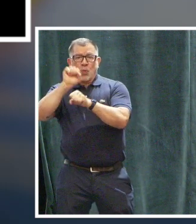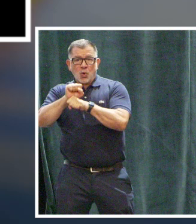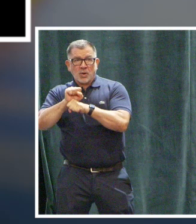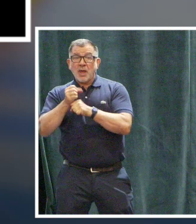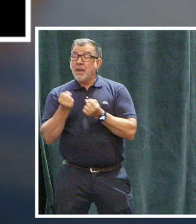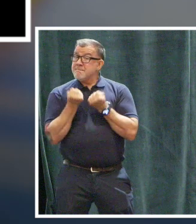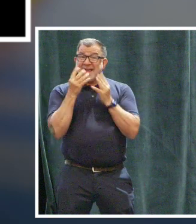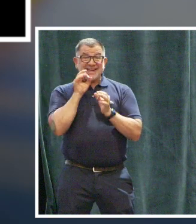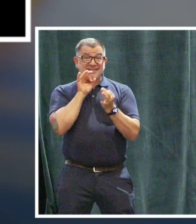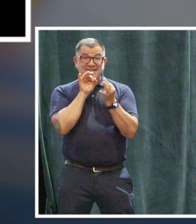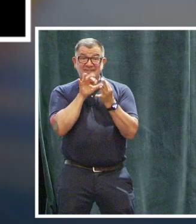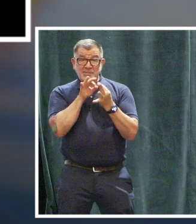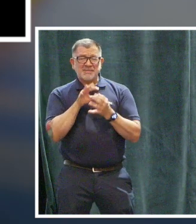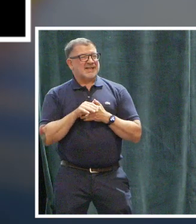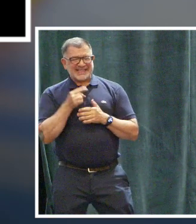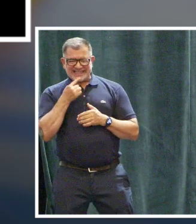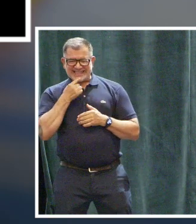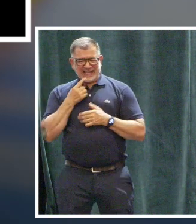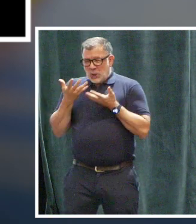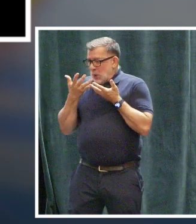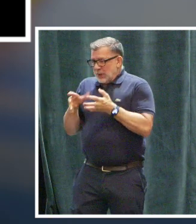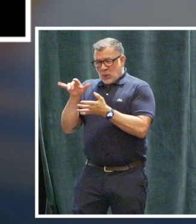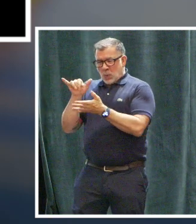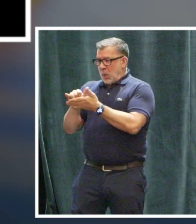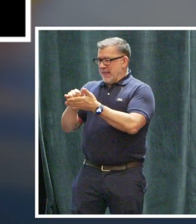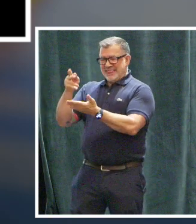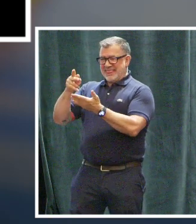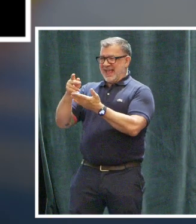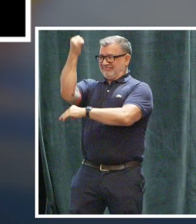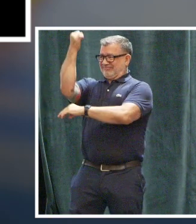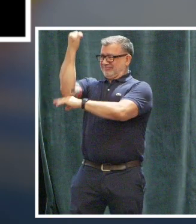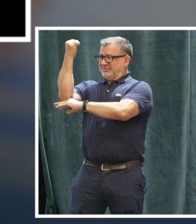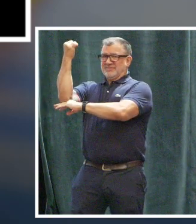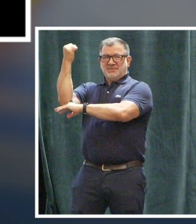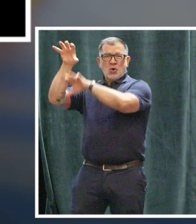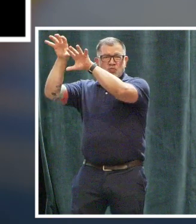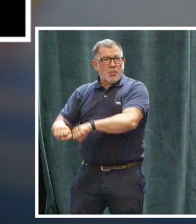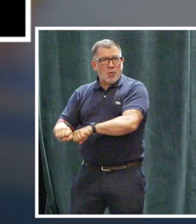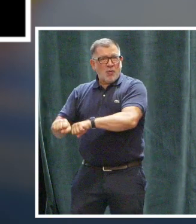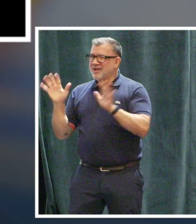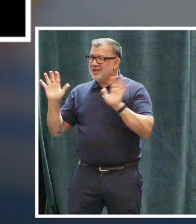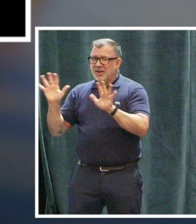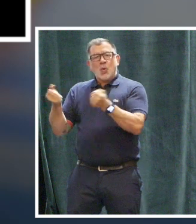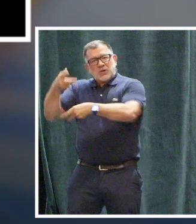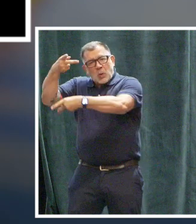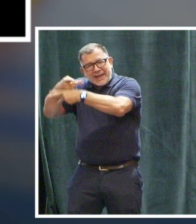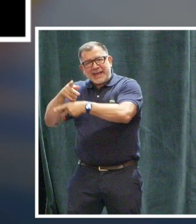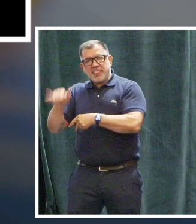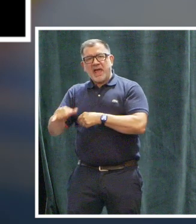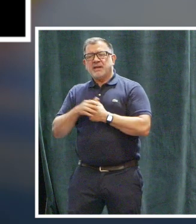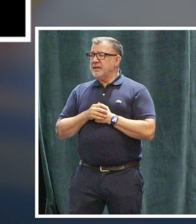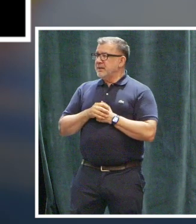hey, we really like Sitting Stance and we don't want to see it removed from the project. And so we received some direction to